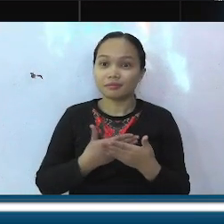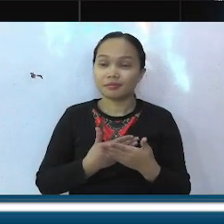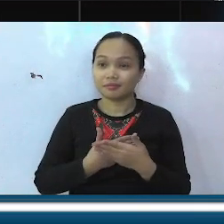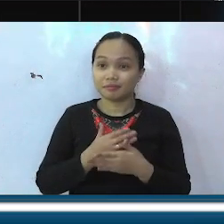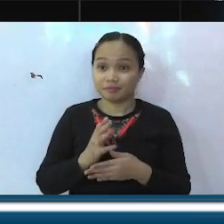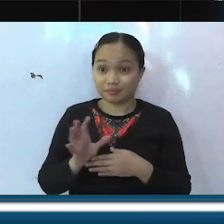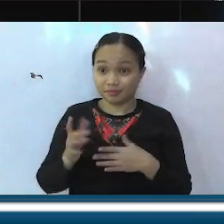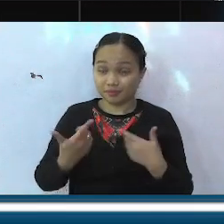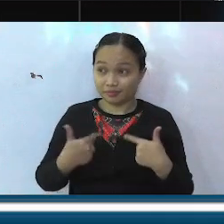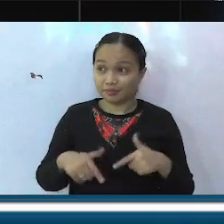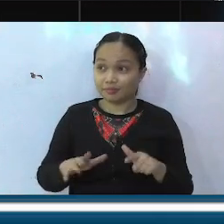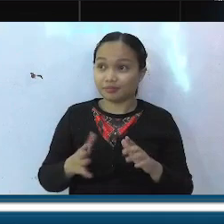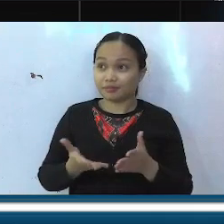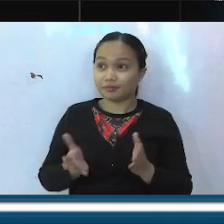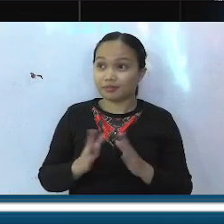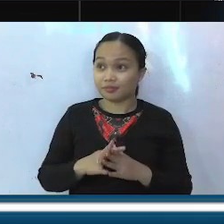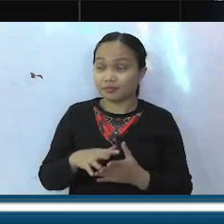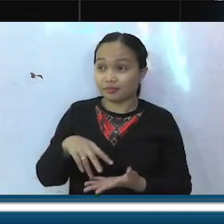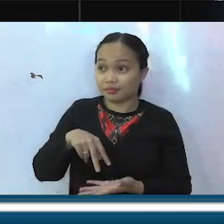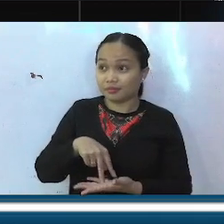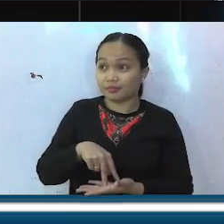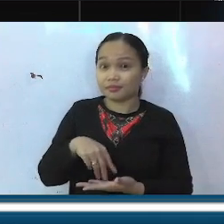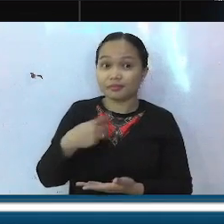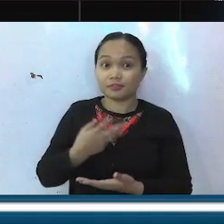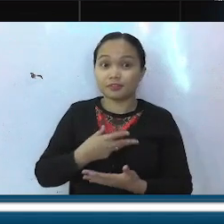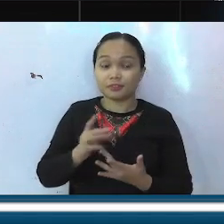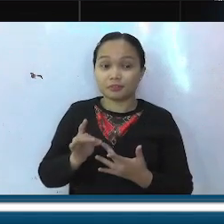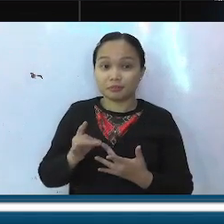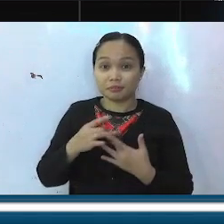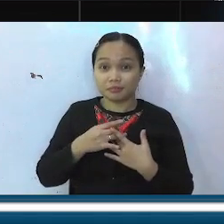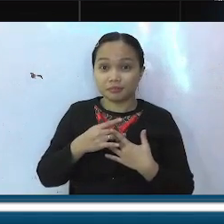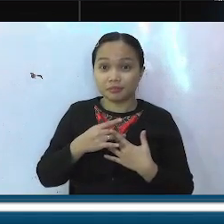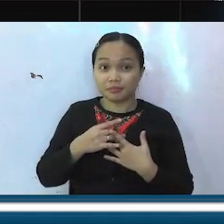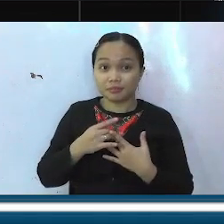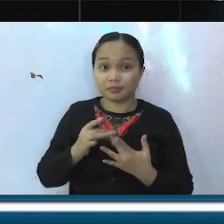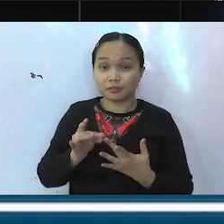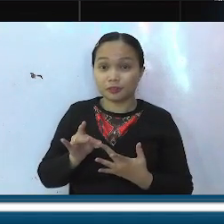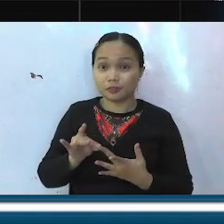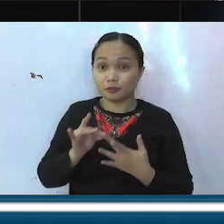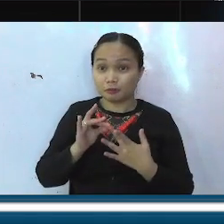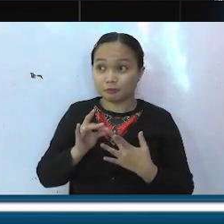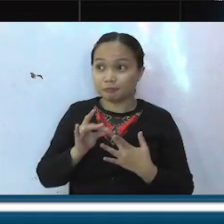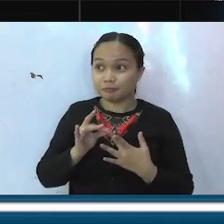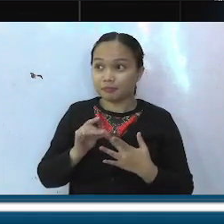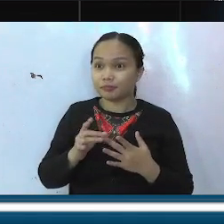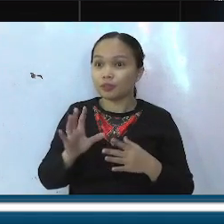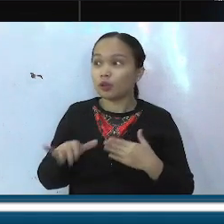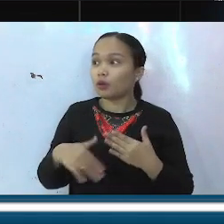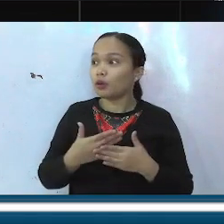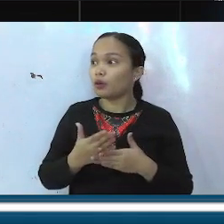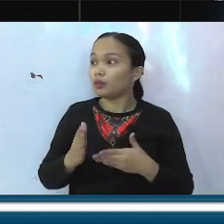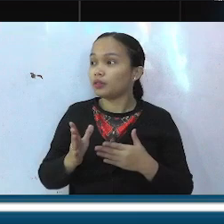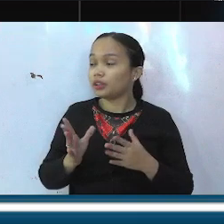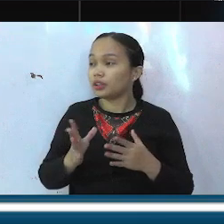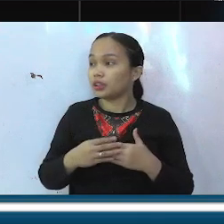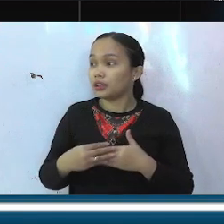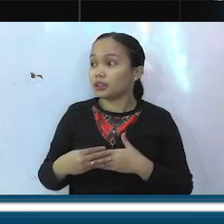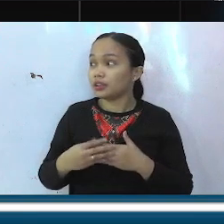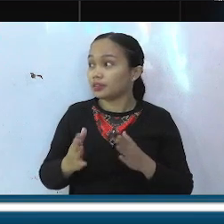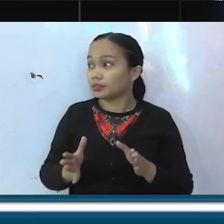up because we have a special token for you. I would just like to recognize all the leaders. You'll meet them later,